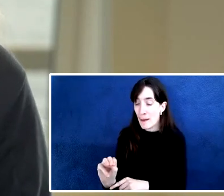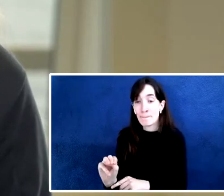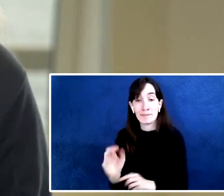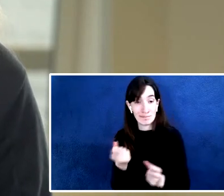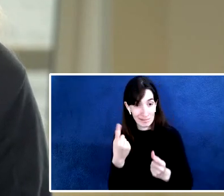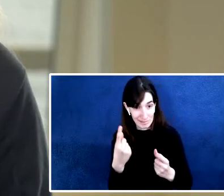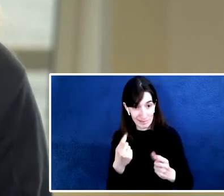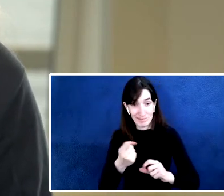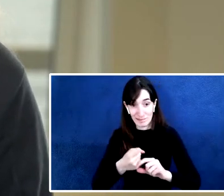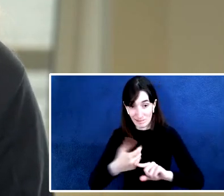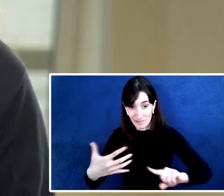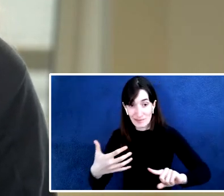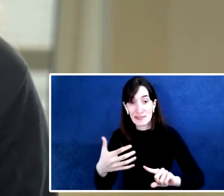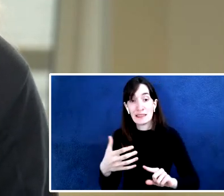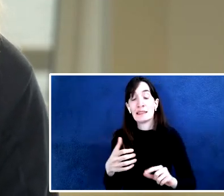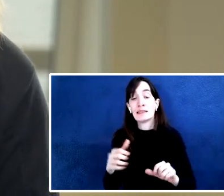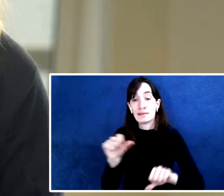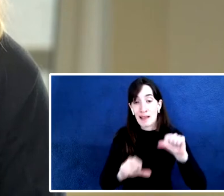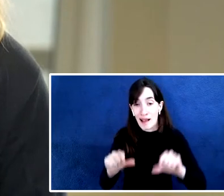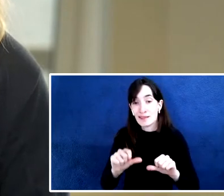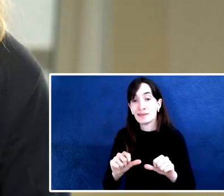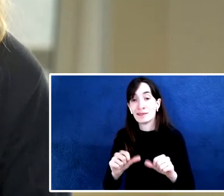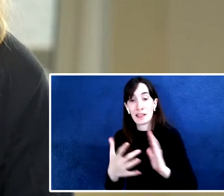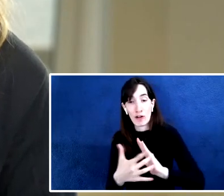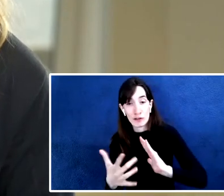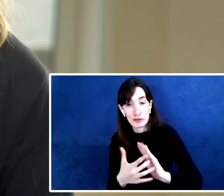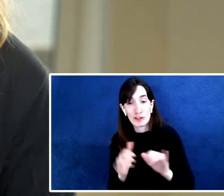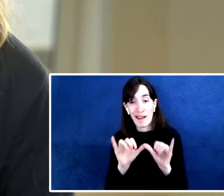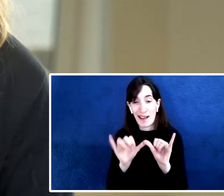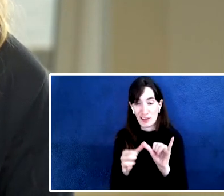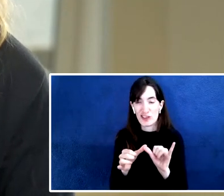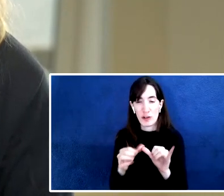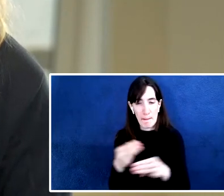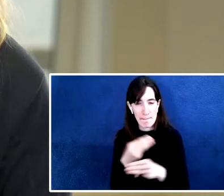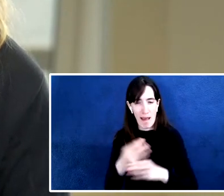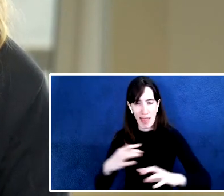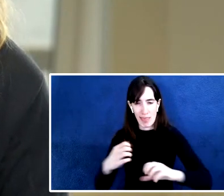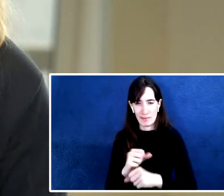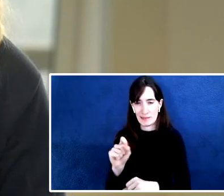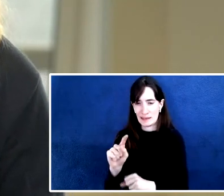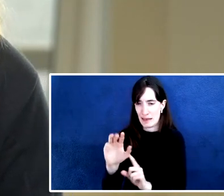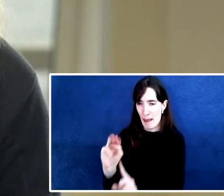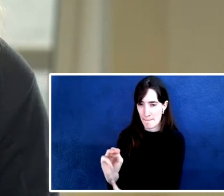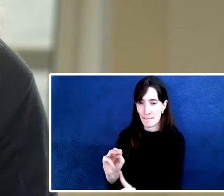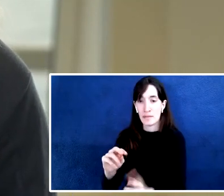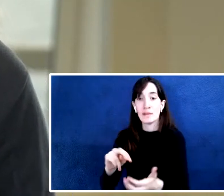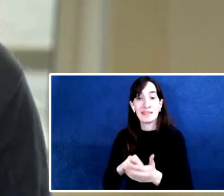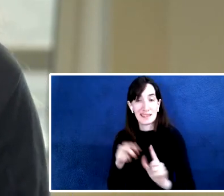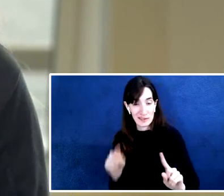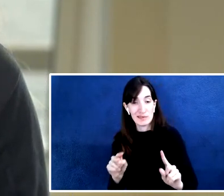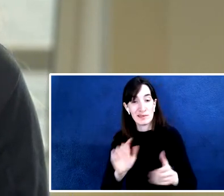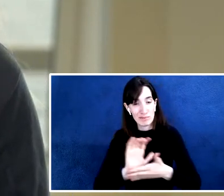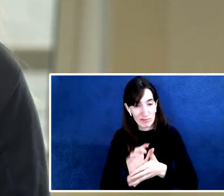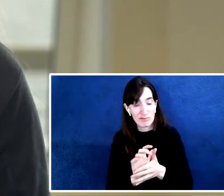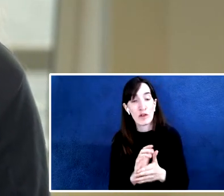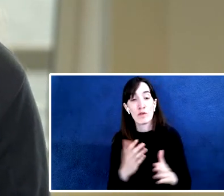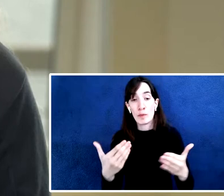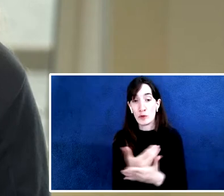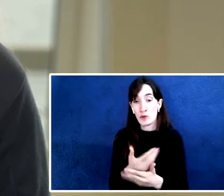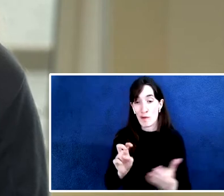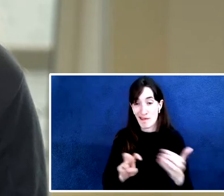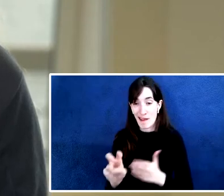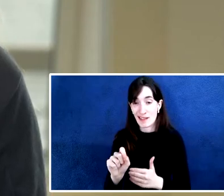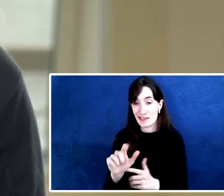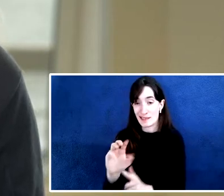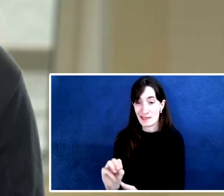Science, Technology, Engineering, and Math, and this clip is from MBARI's new Navigating STEM series, which will feature